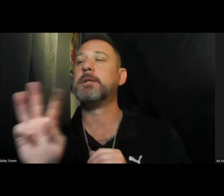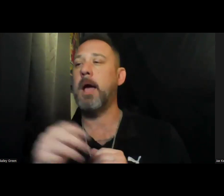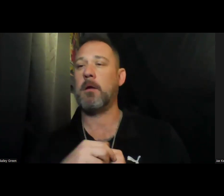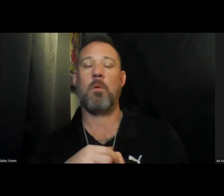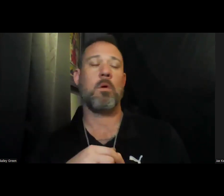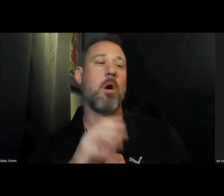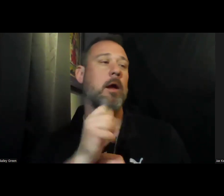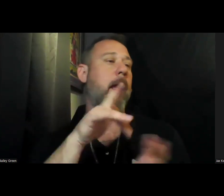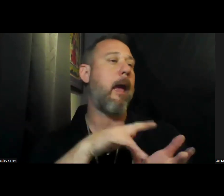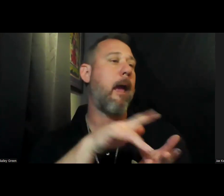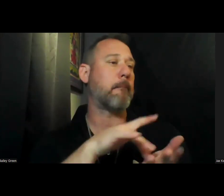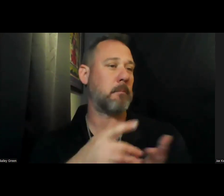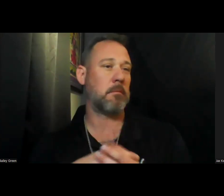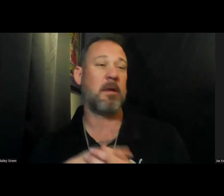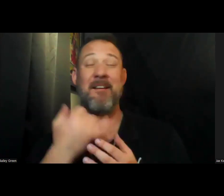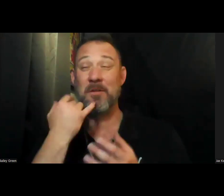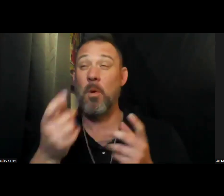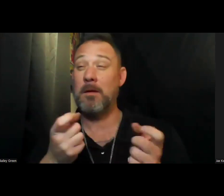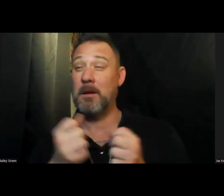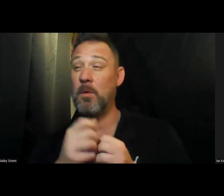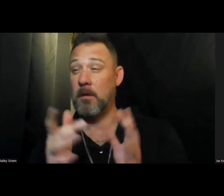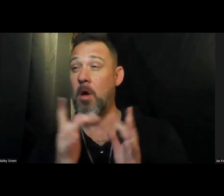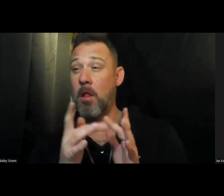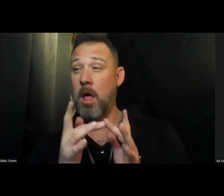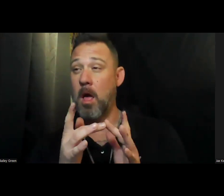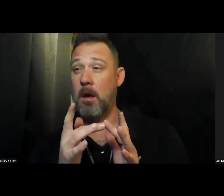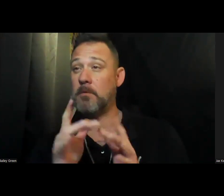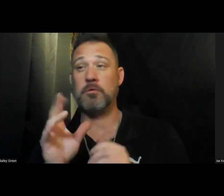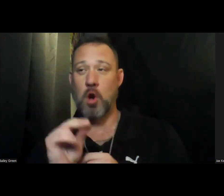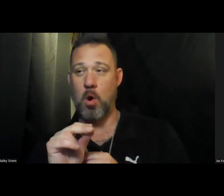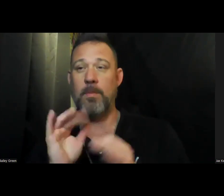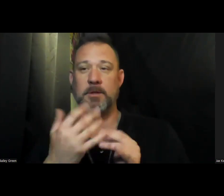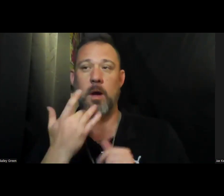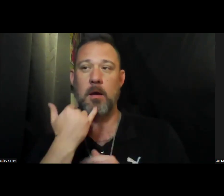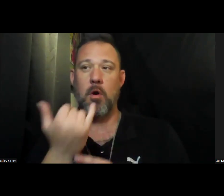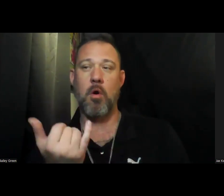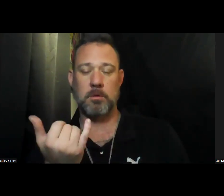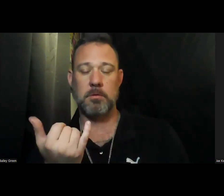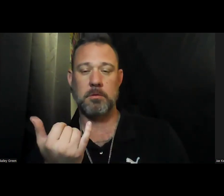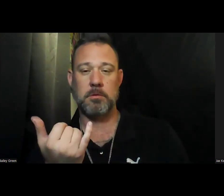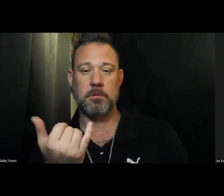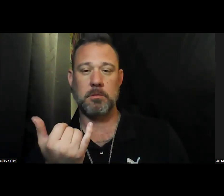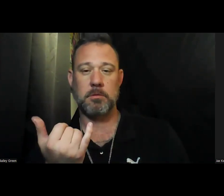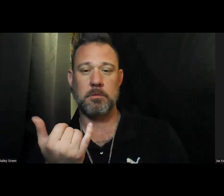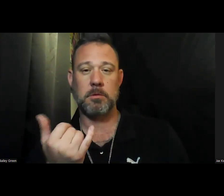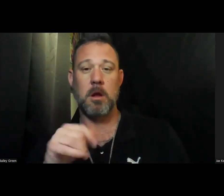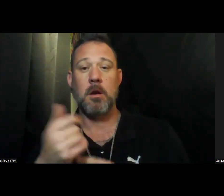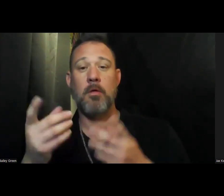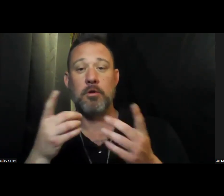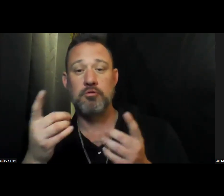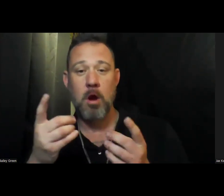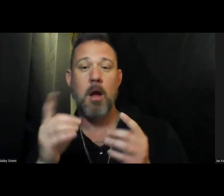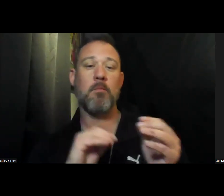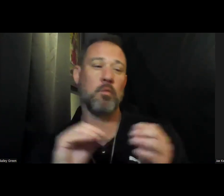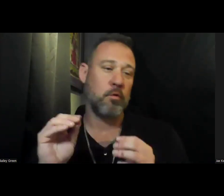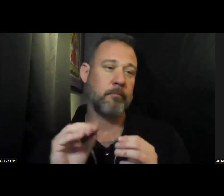plainly. If you want to deal with it online, no, that's why I called. Another described being moved from prompt